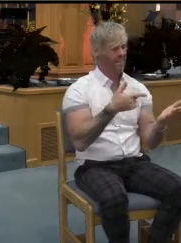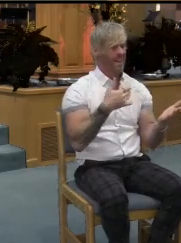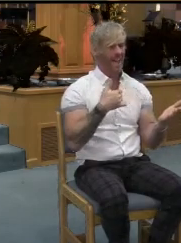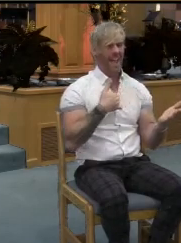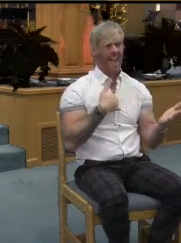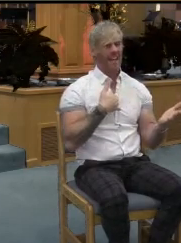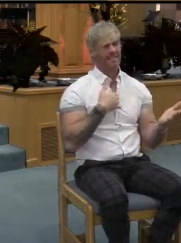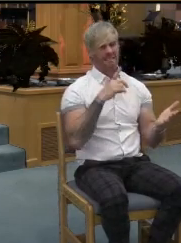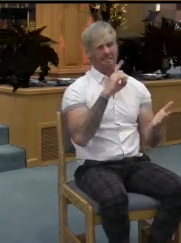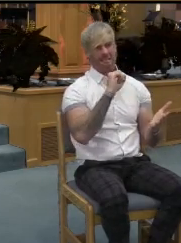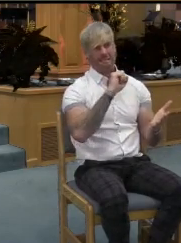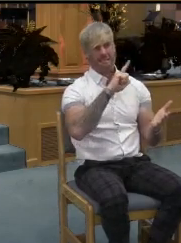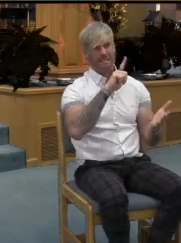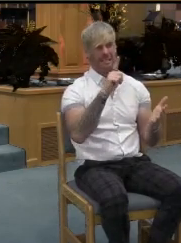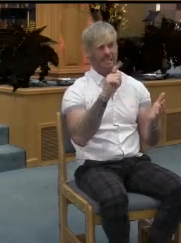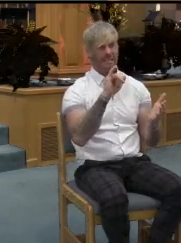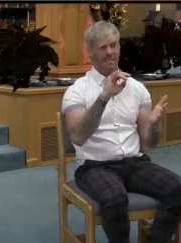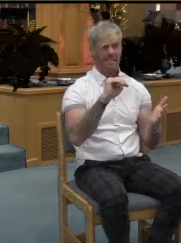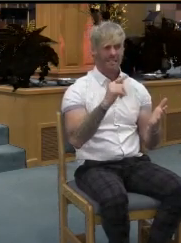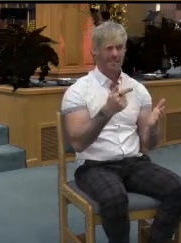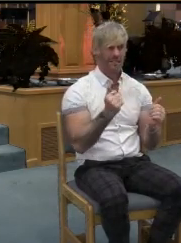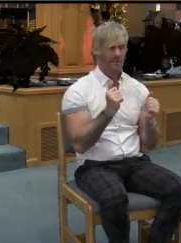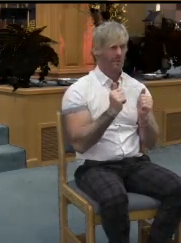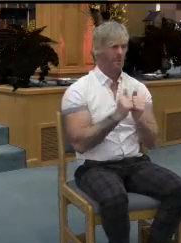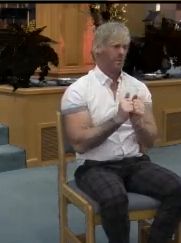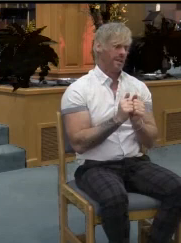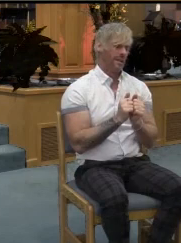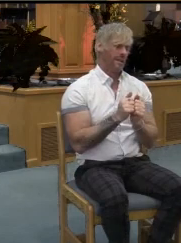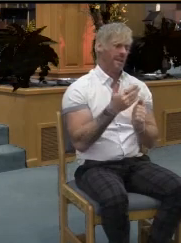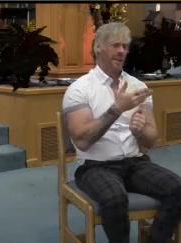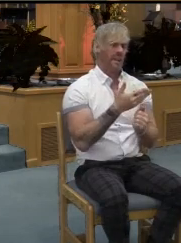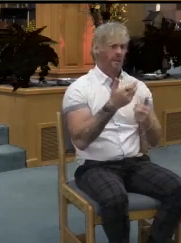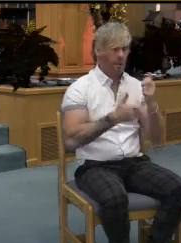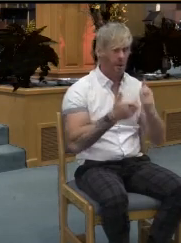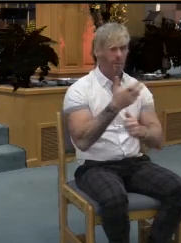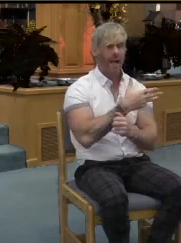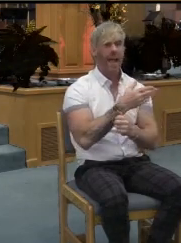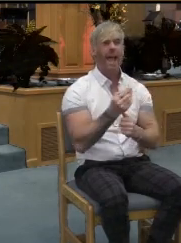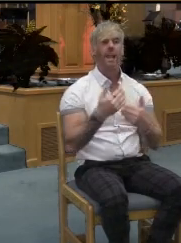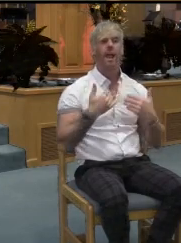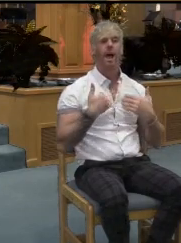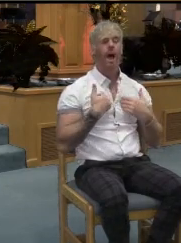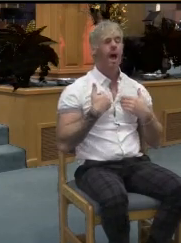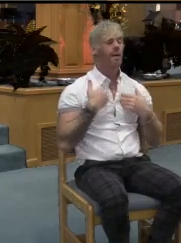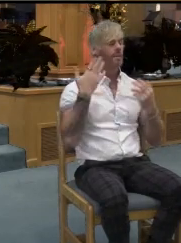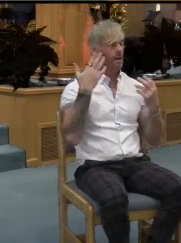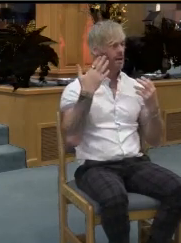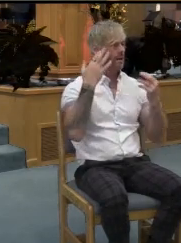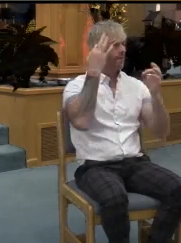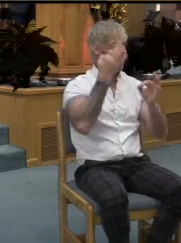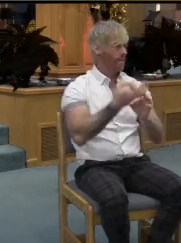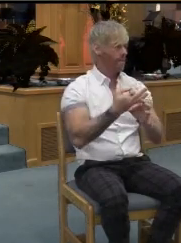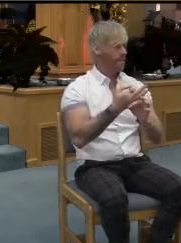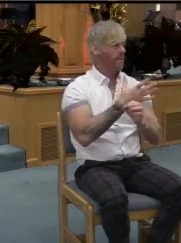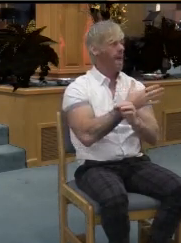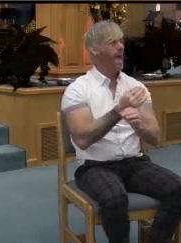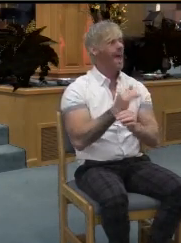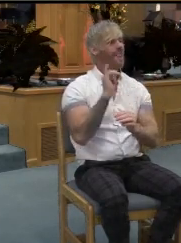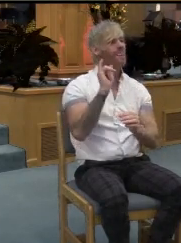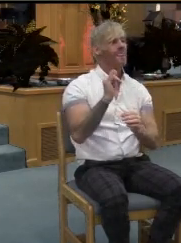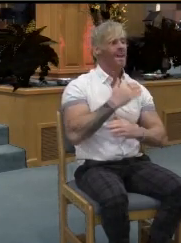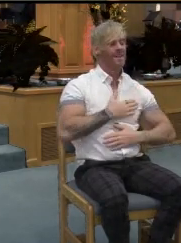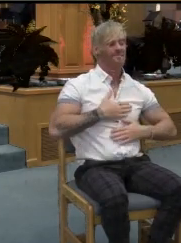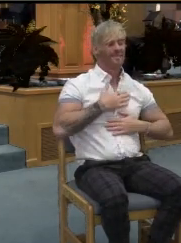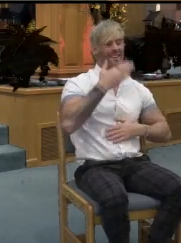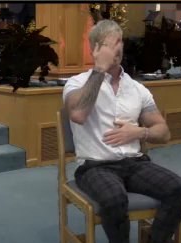their life and dealt with it by faith. And they pleased God when they did it. Noah had